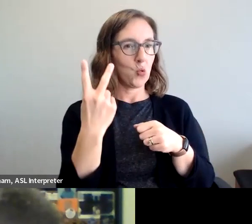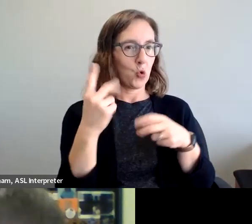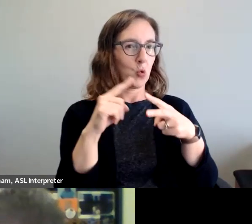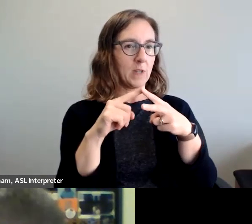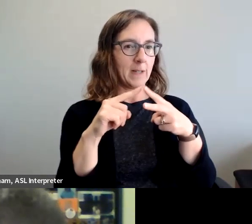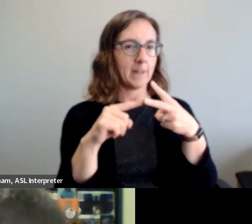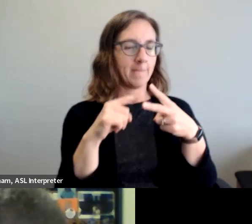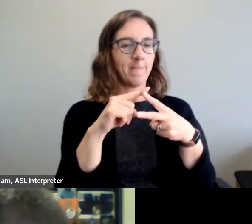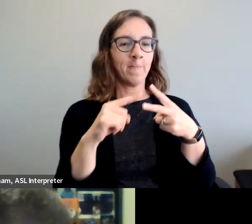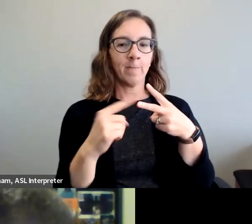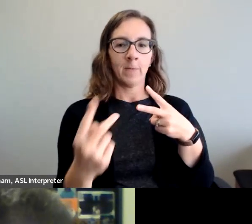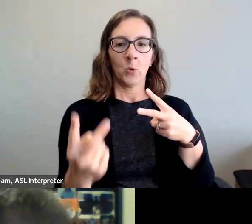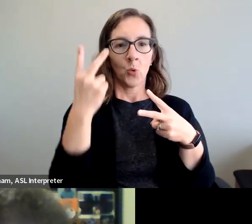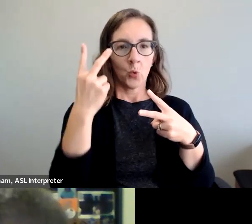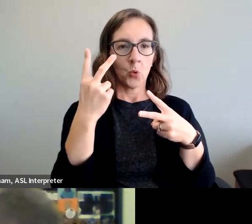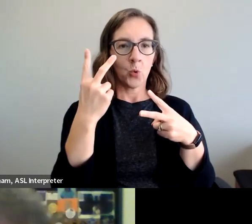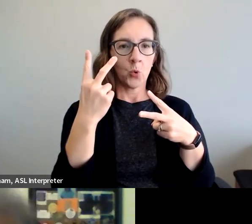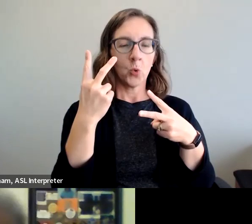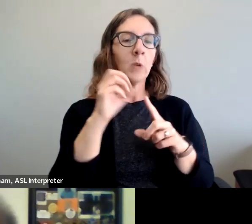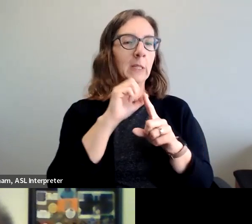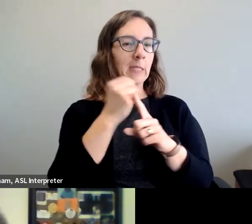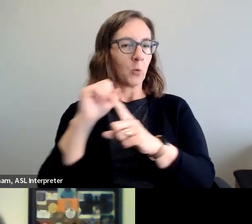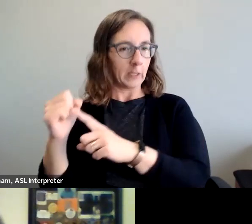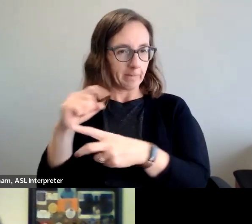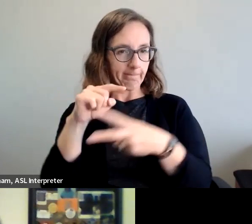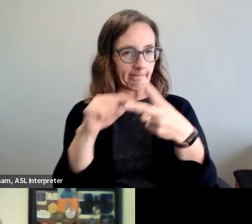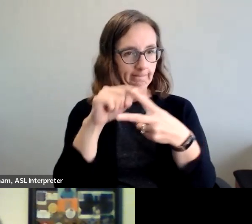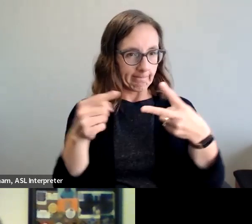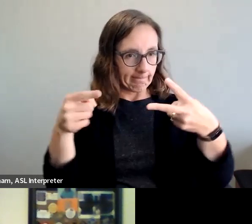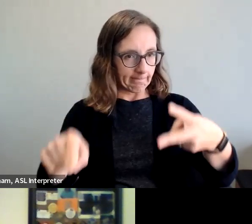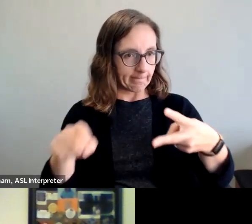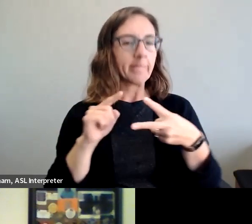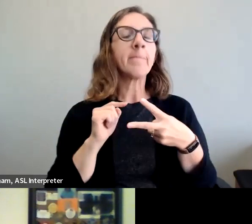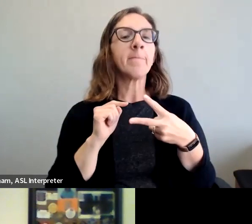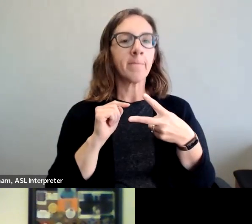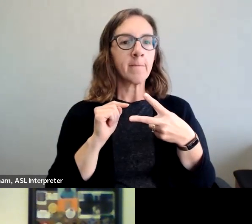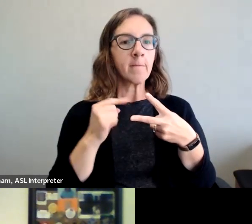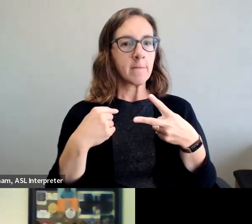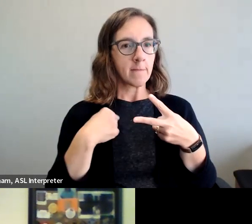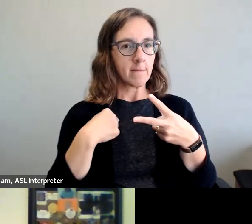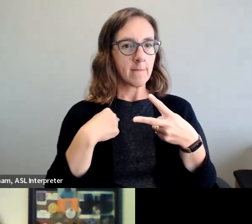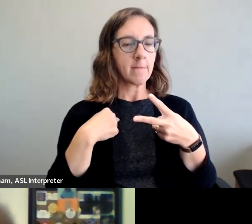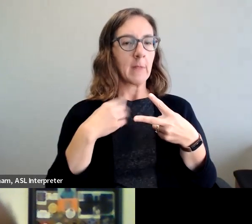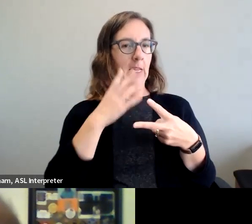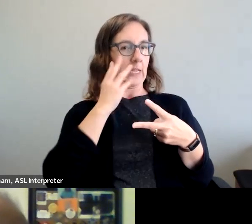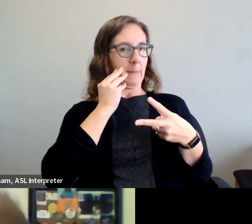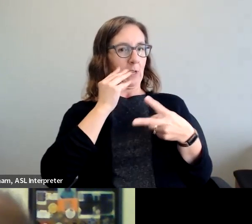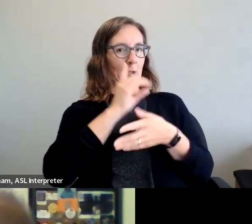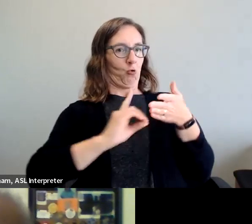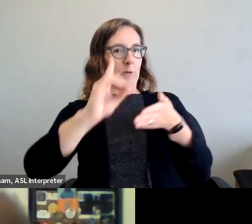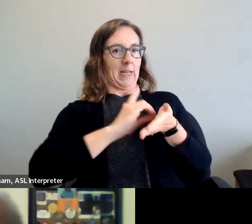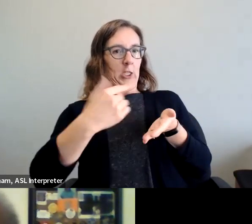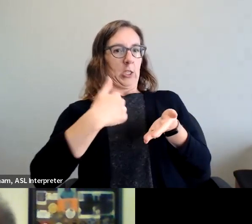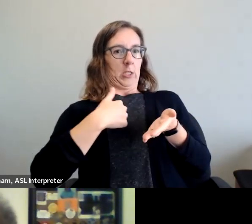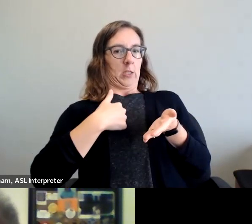situations in which I was discriminated against. Shortly after I